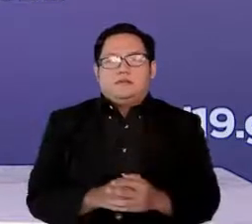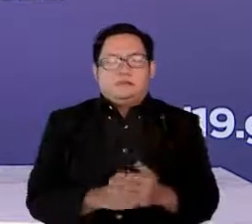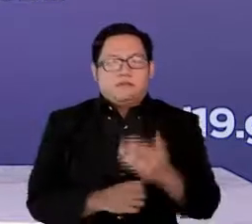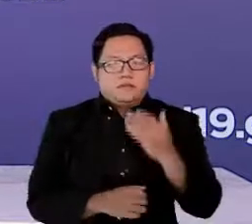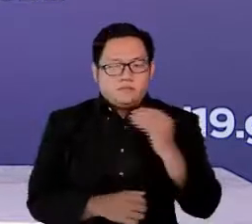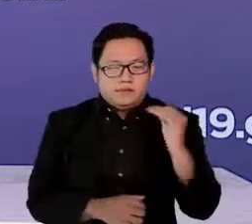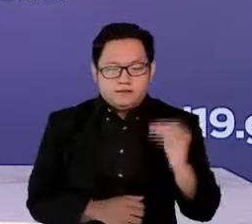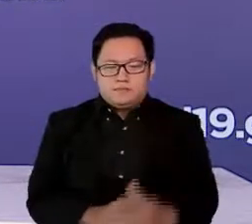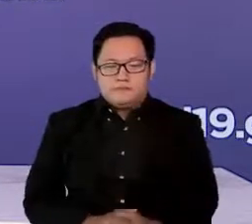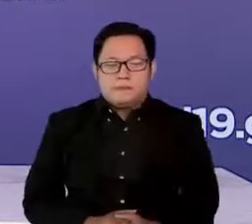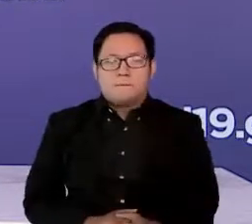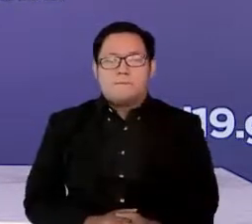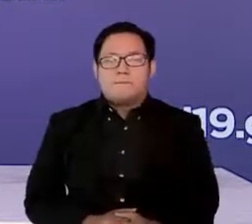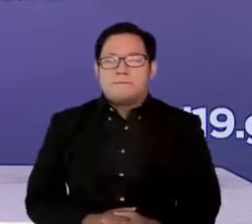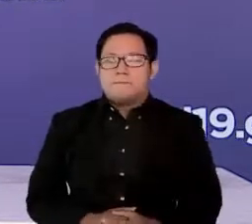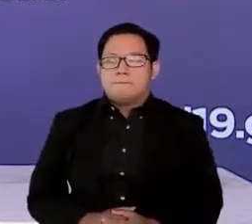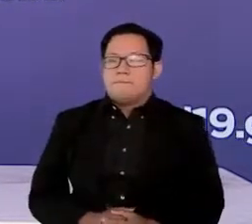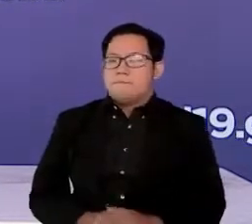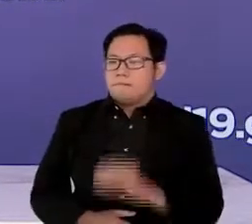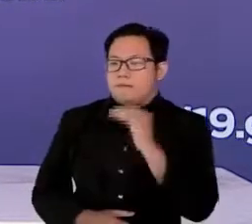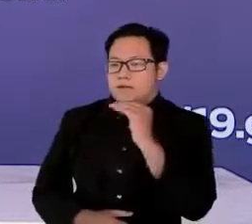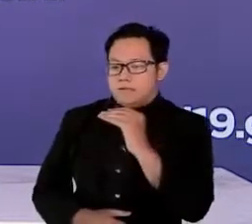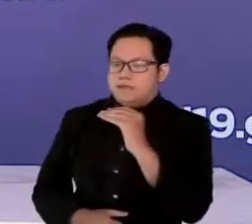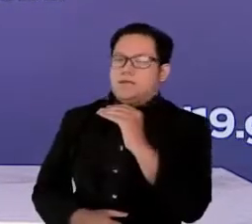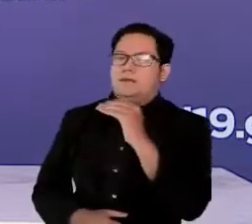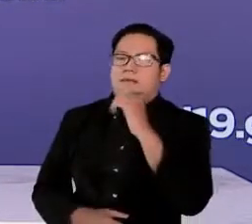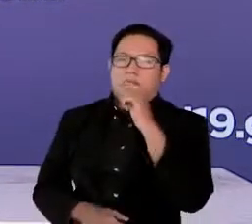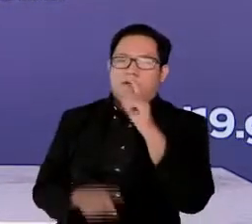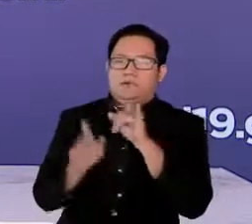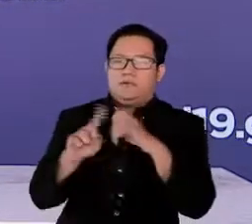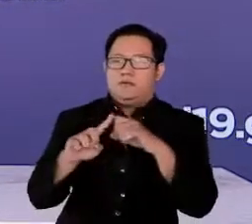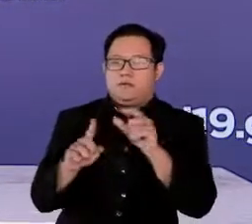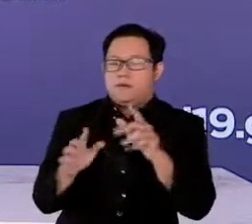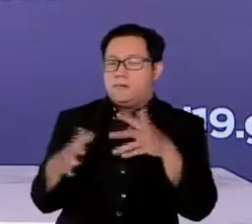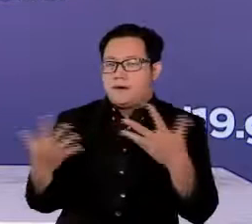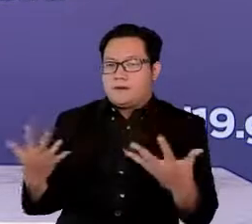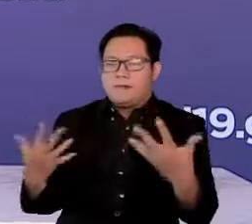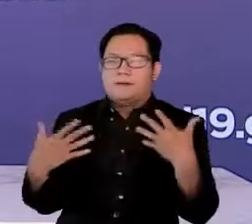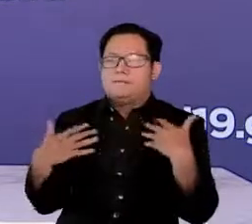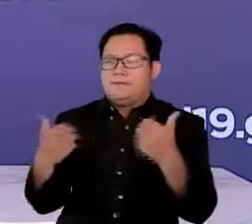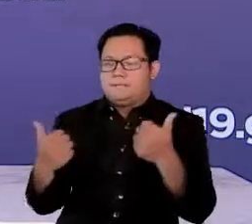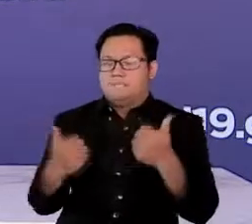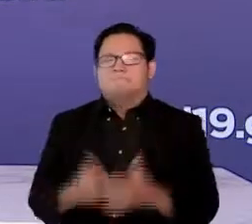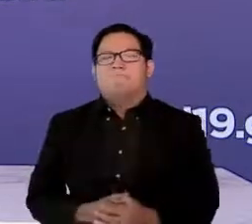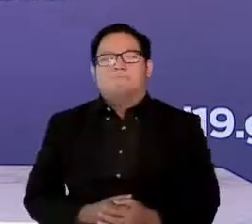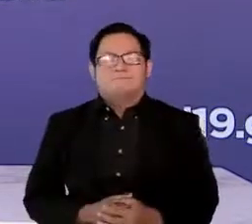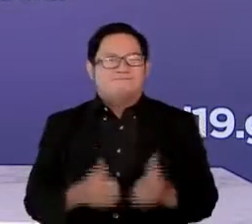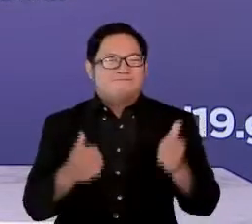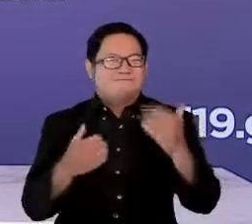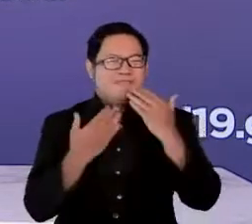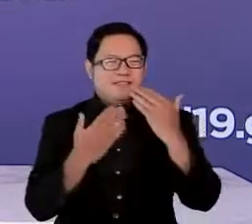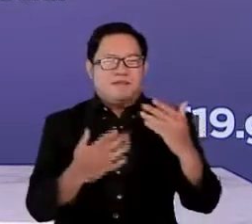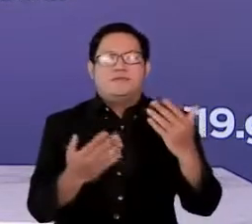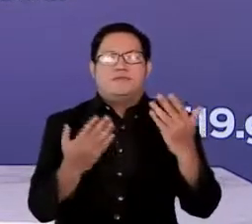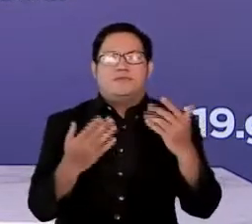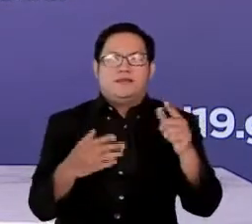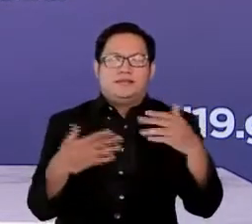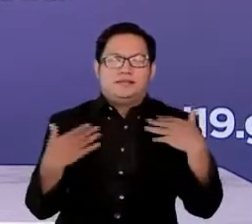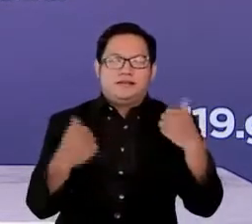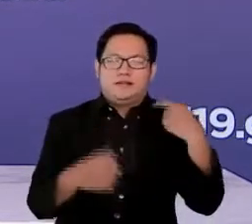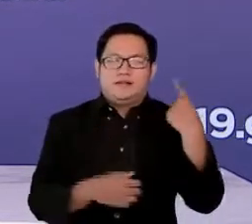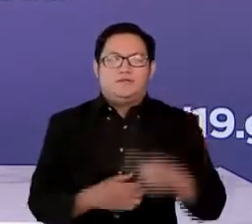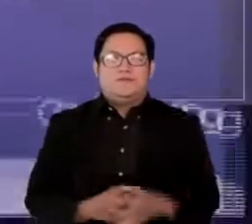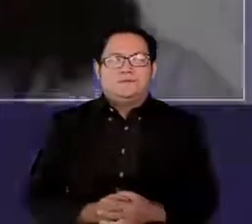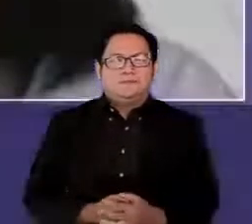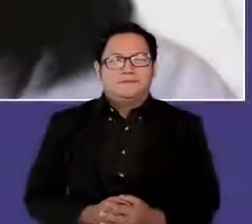morning. Morning, Pak Wiku. How are you today? I wish you are well. Thank you. I hope you are fine too.